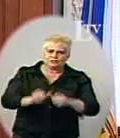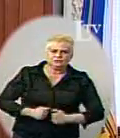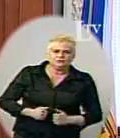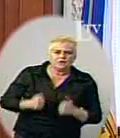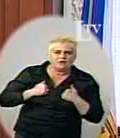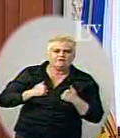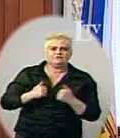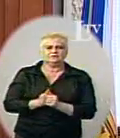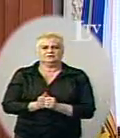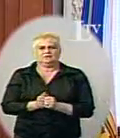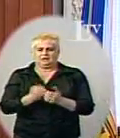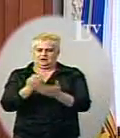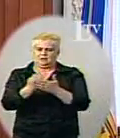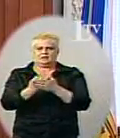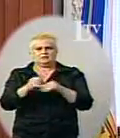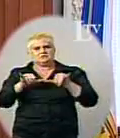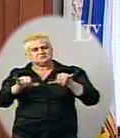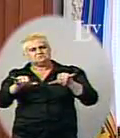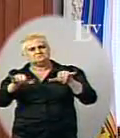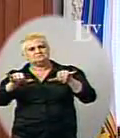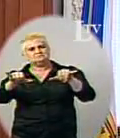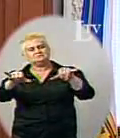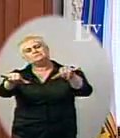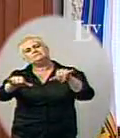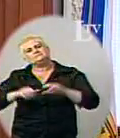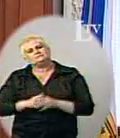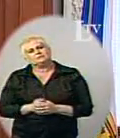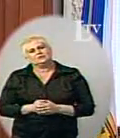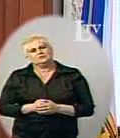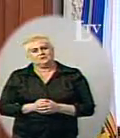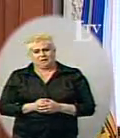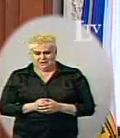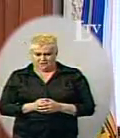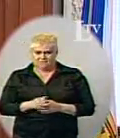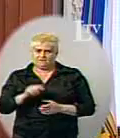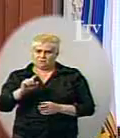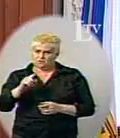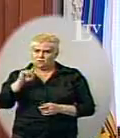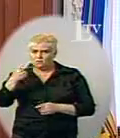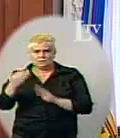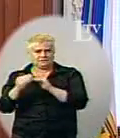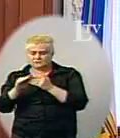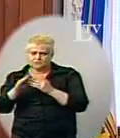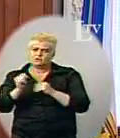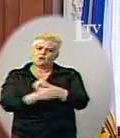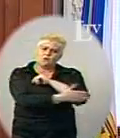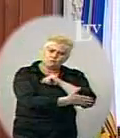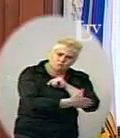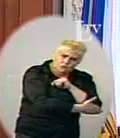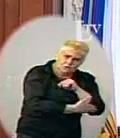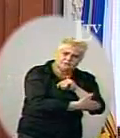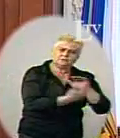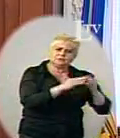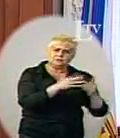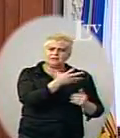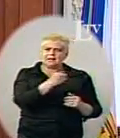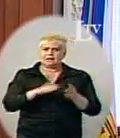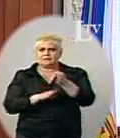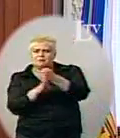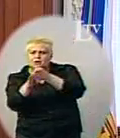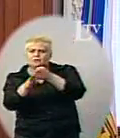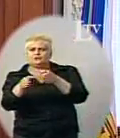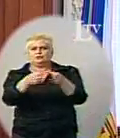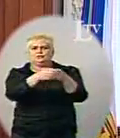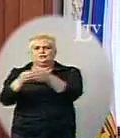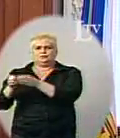and economic stability, especially for rural communities and for minority groups throughout